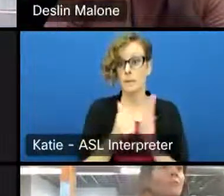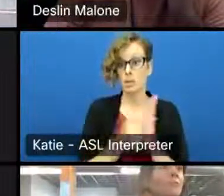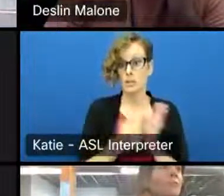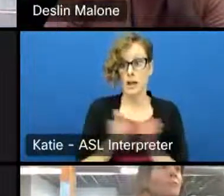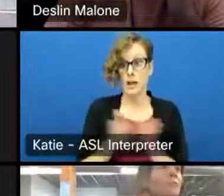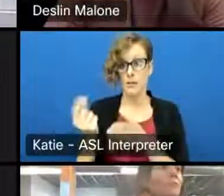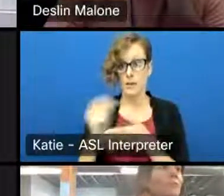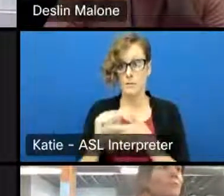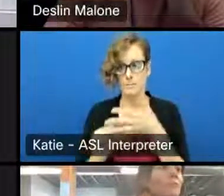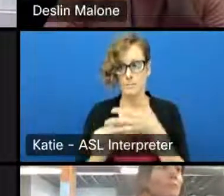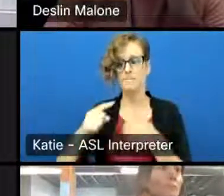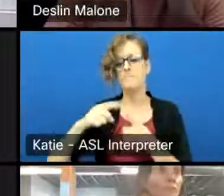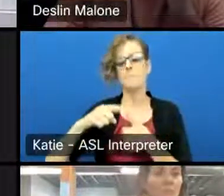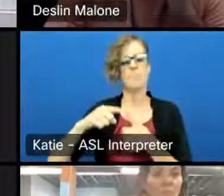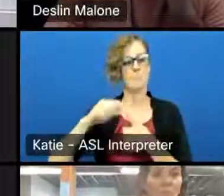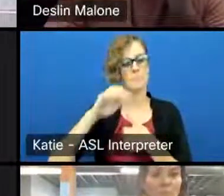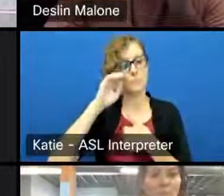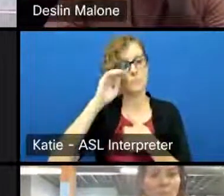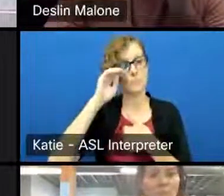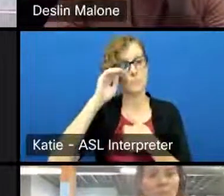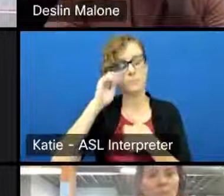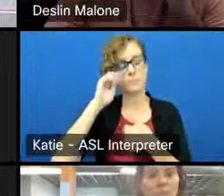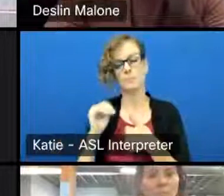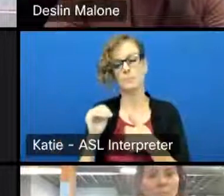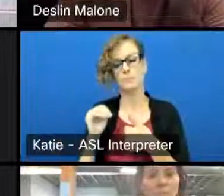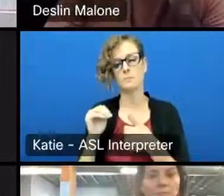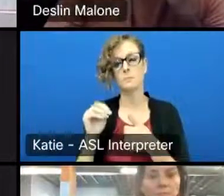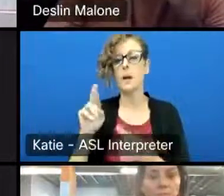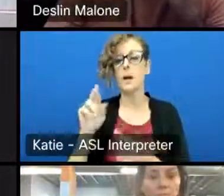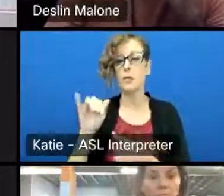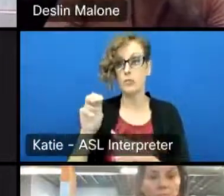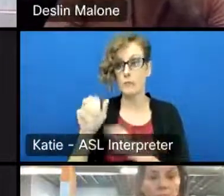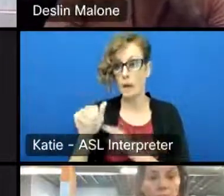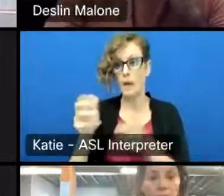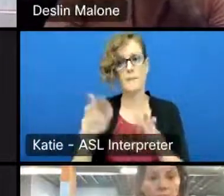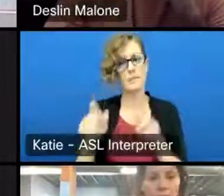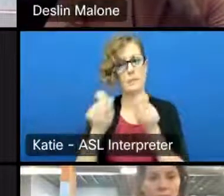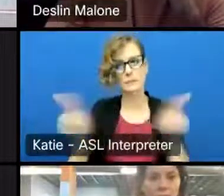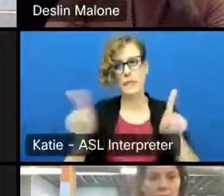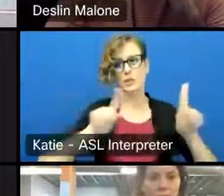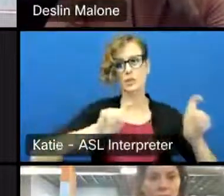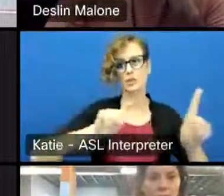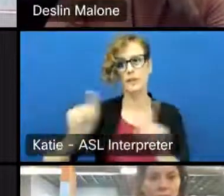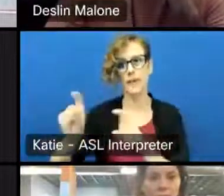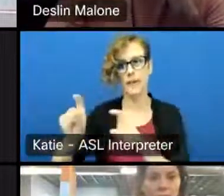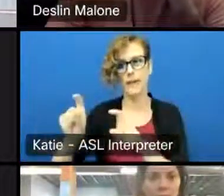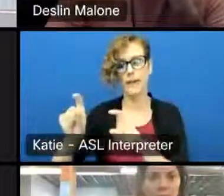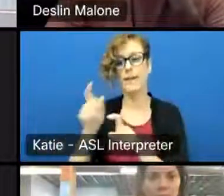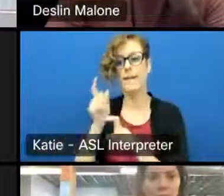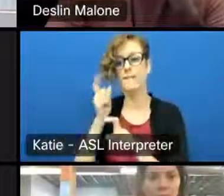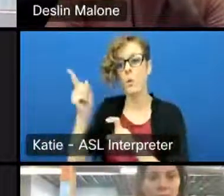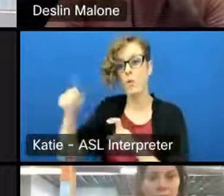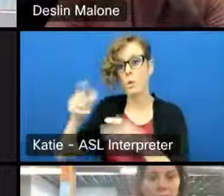to address again that Rima has sent out her survey for those